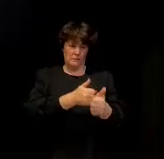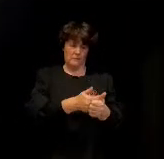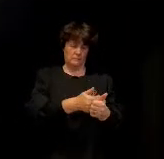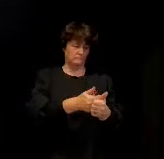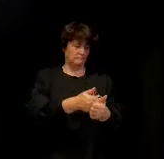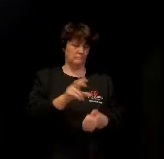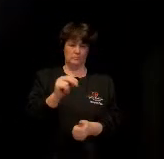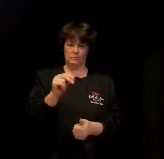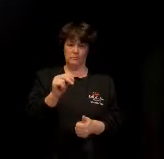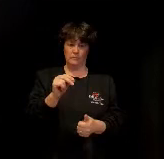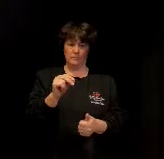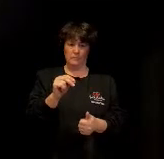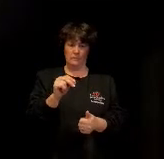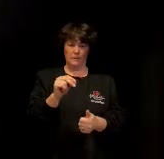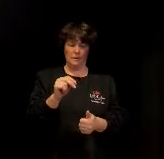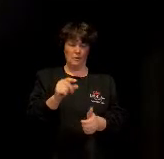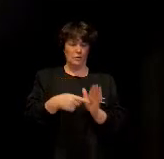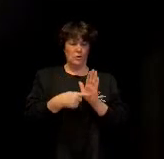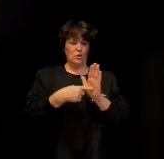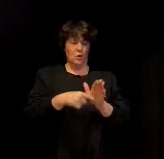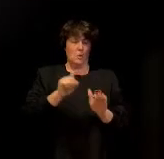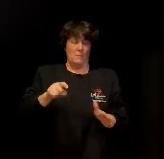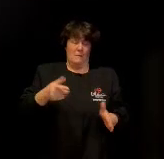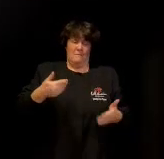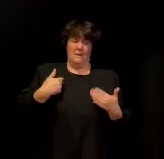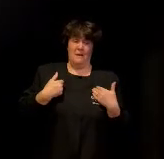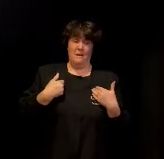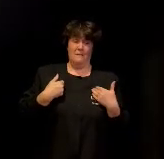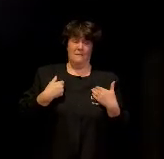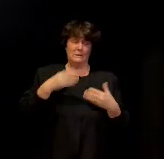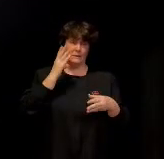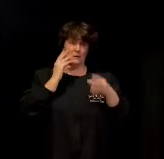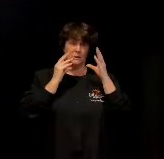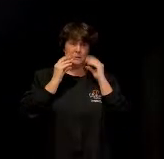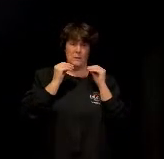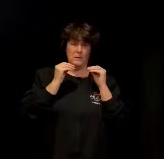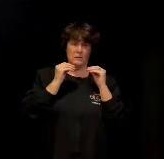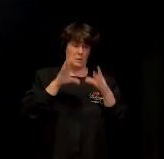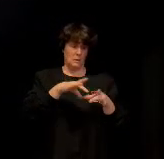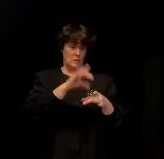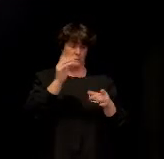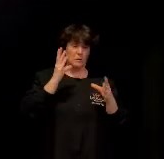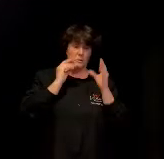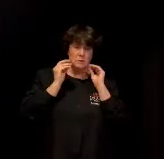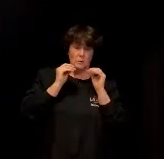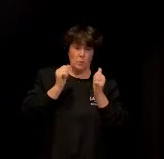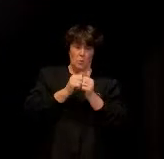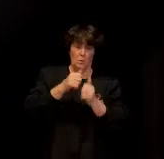direct spiritual experience with a loving God that is alive.